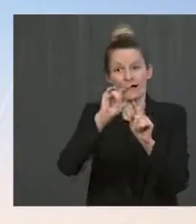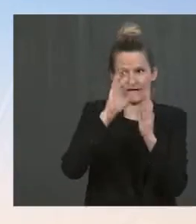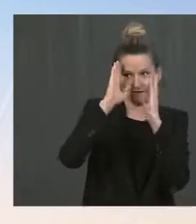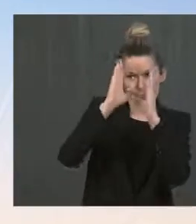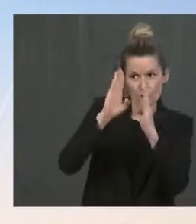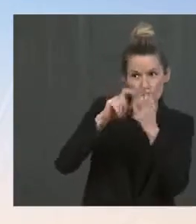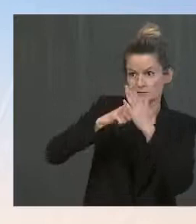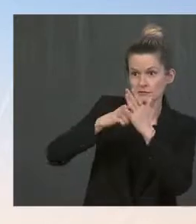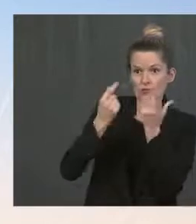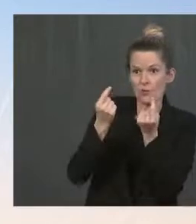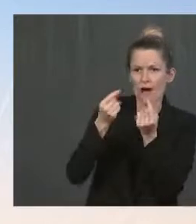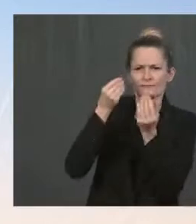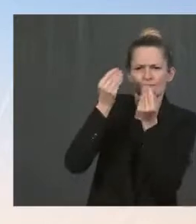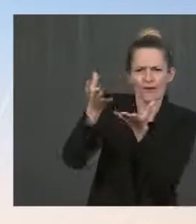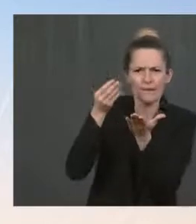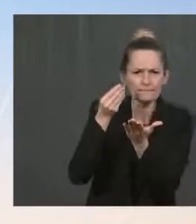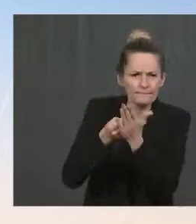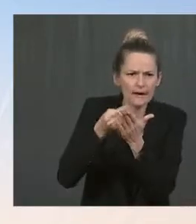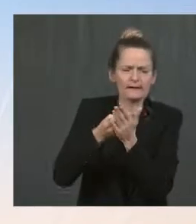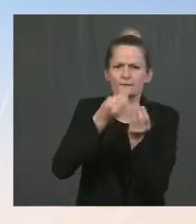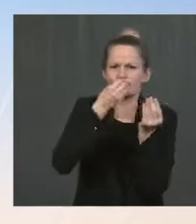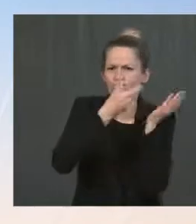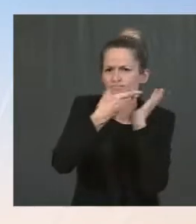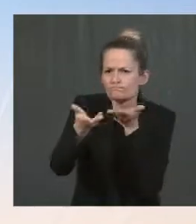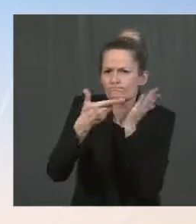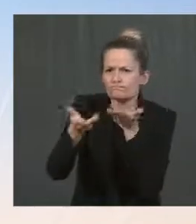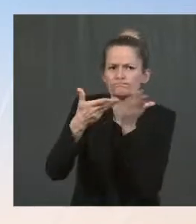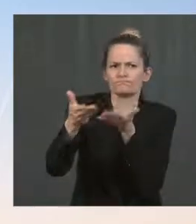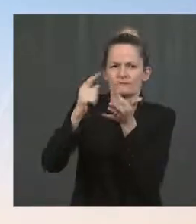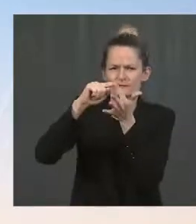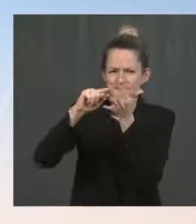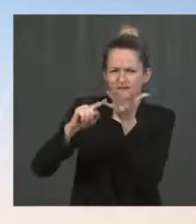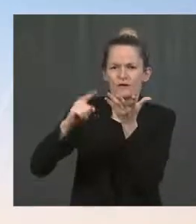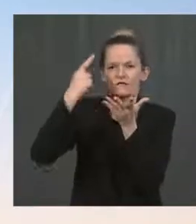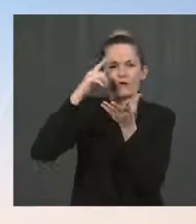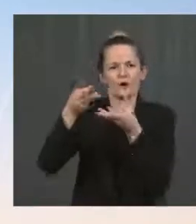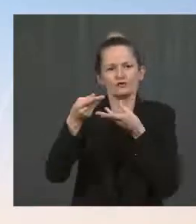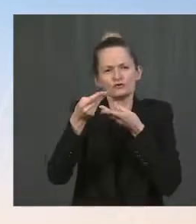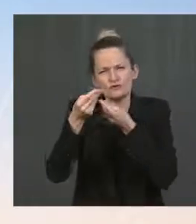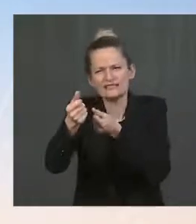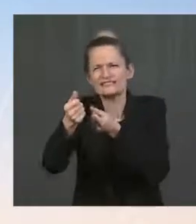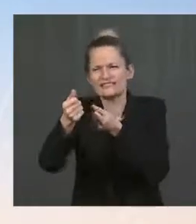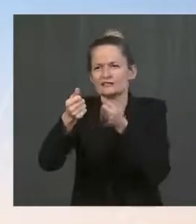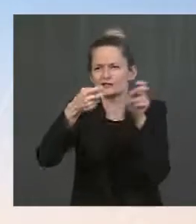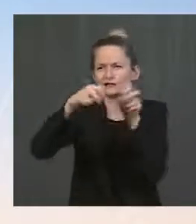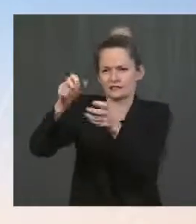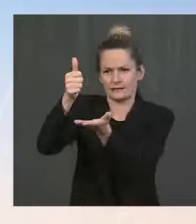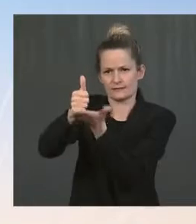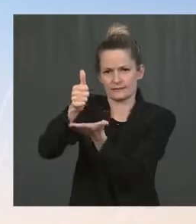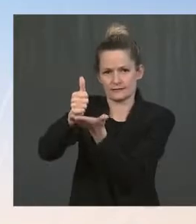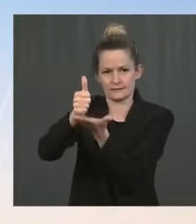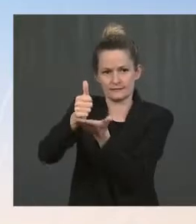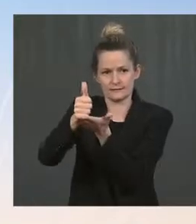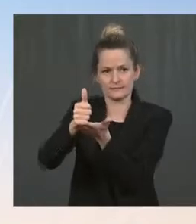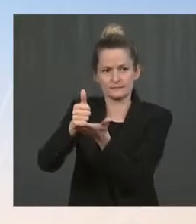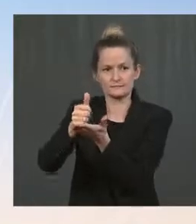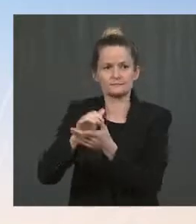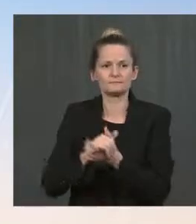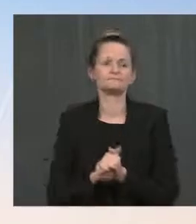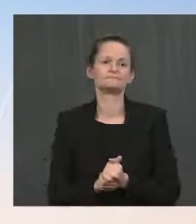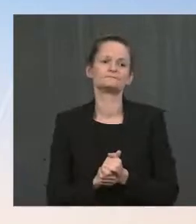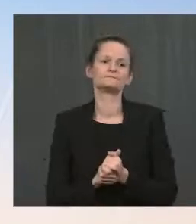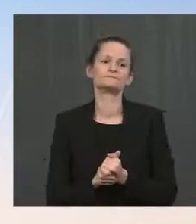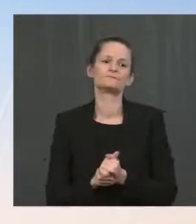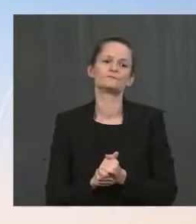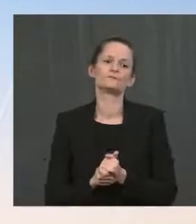and therefore not basically create more disruption in the market. So a combination of focusing on concentration and consolidation,